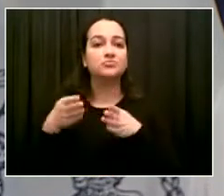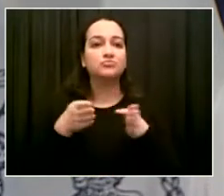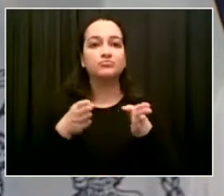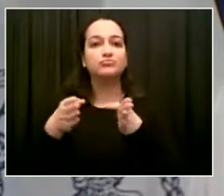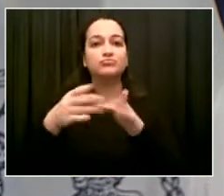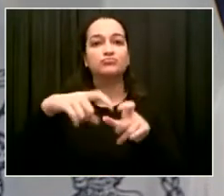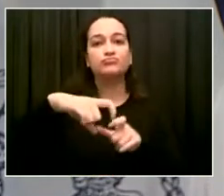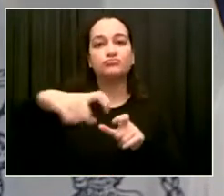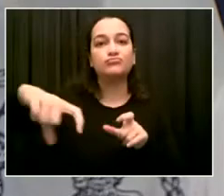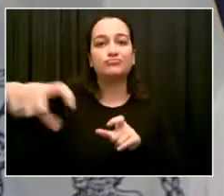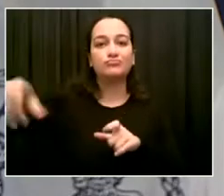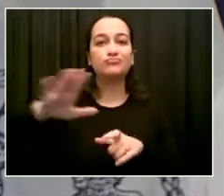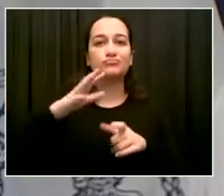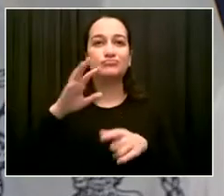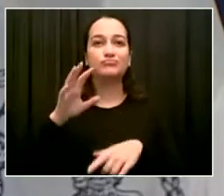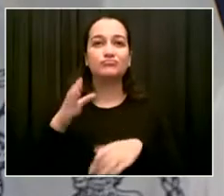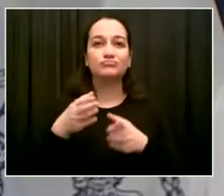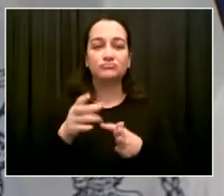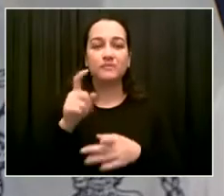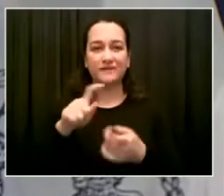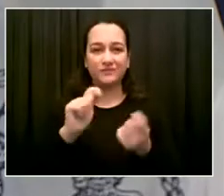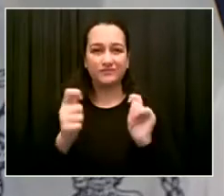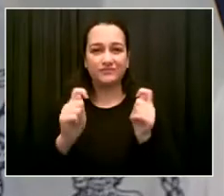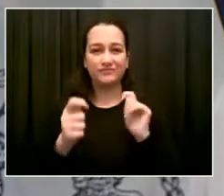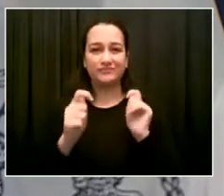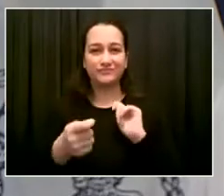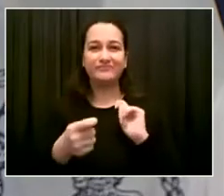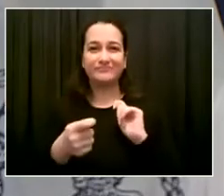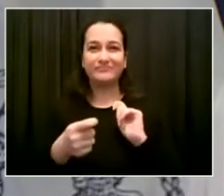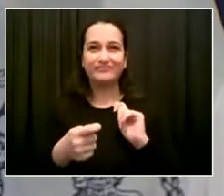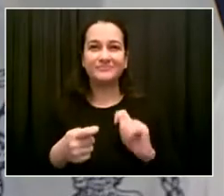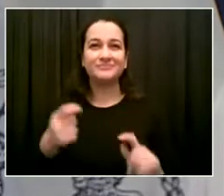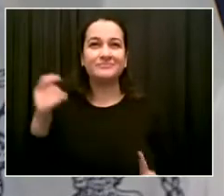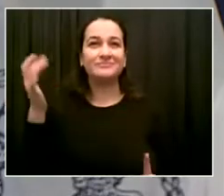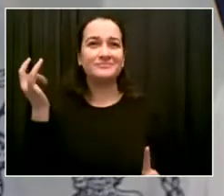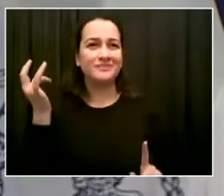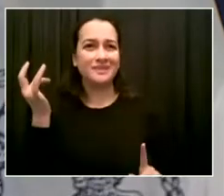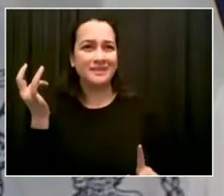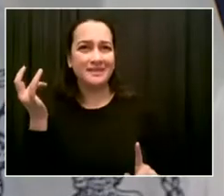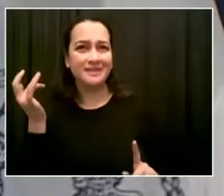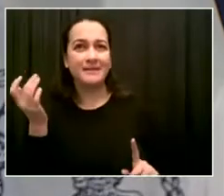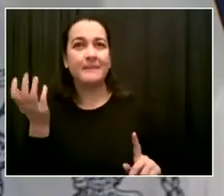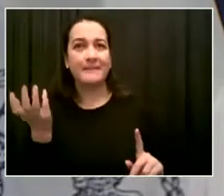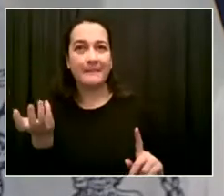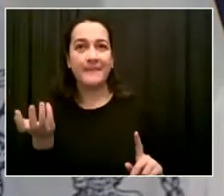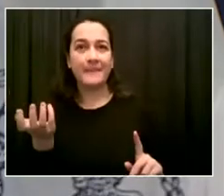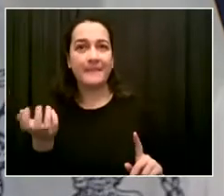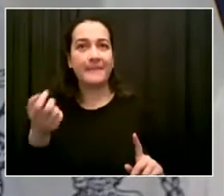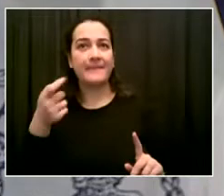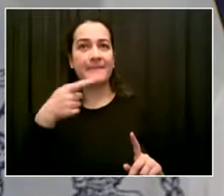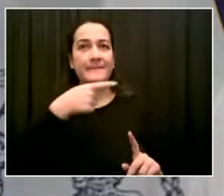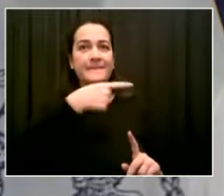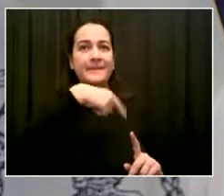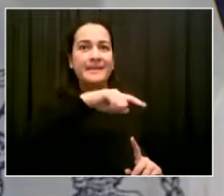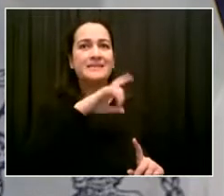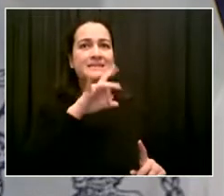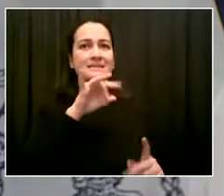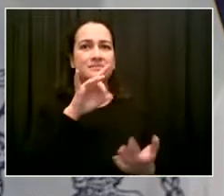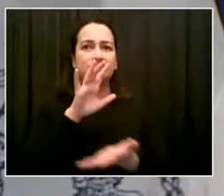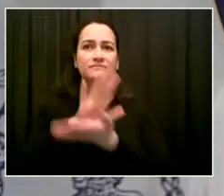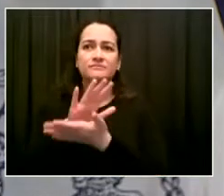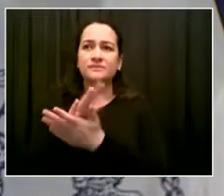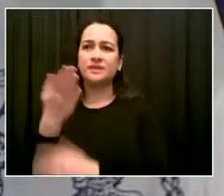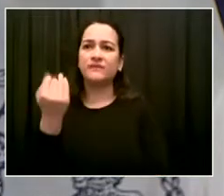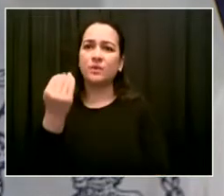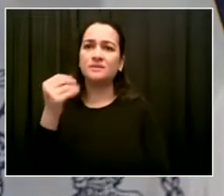gathering you're not going to rethink the Flushing busway, but we don't have a list of the new busways that you're going to do in 2021. So why not